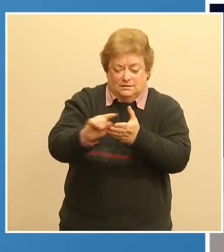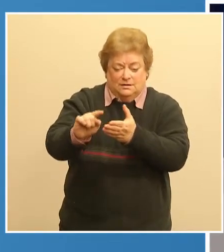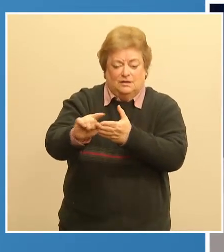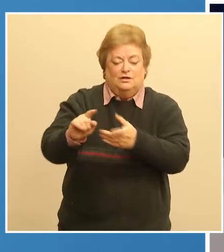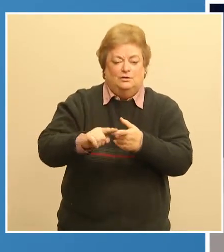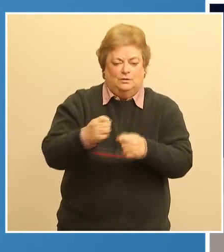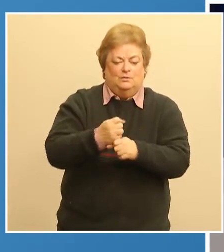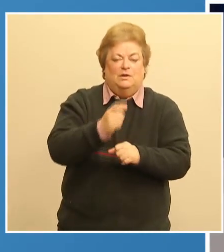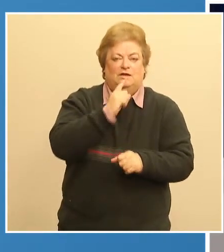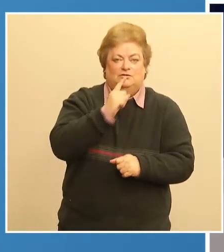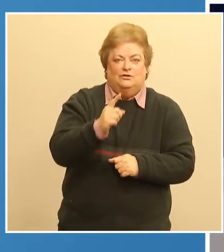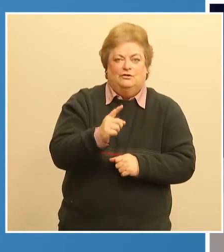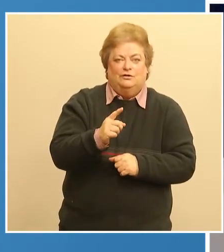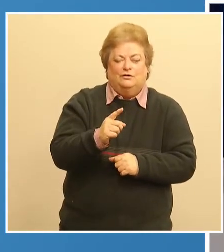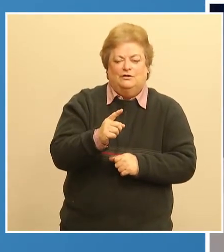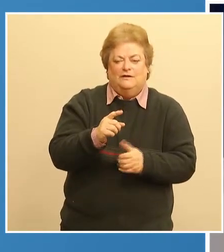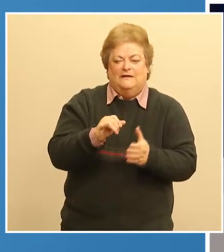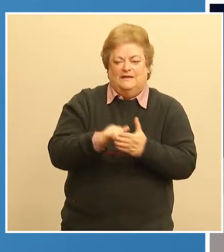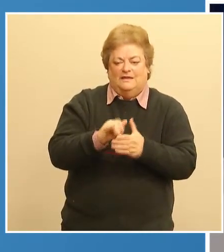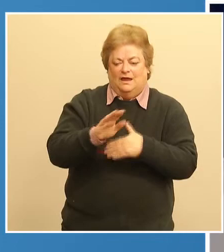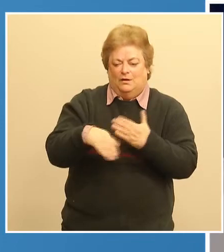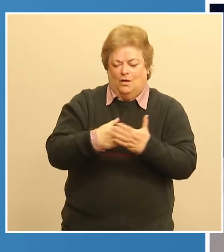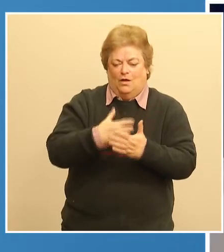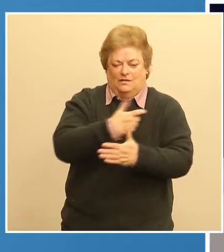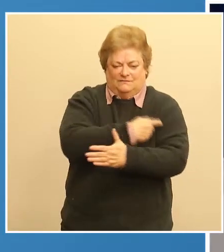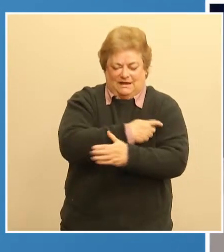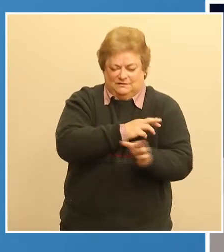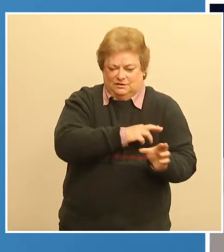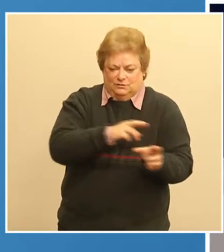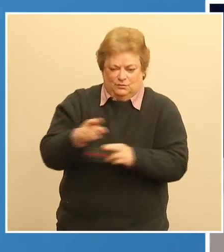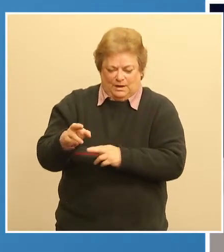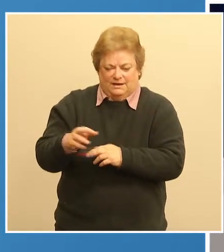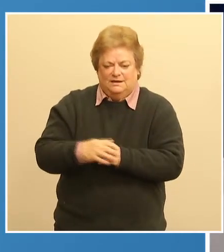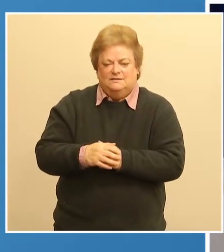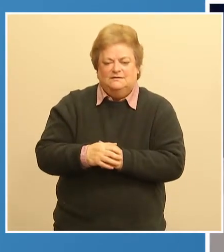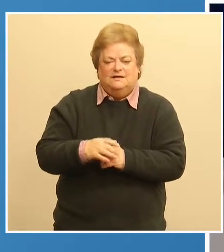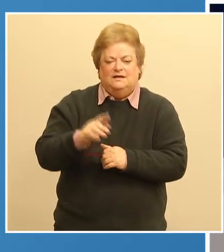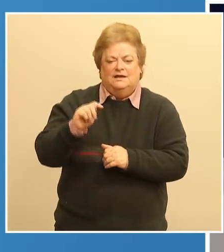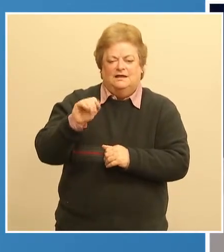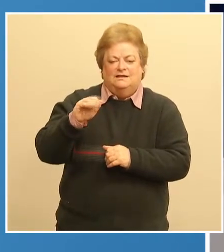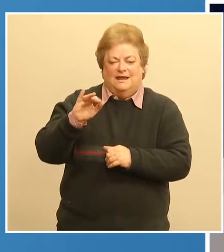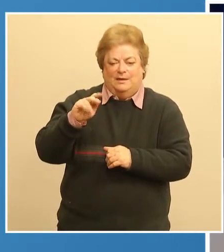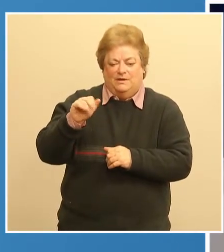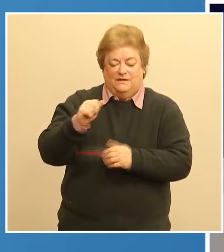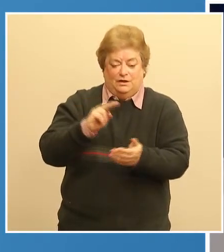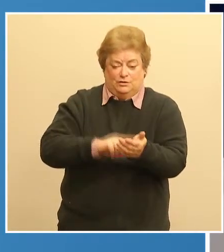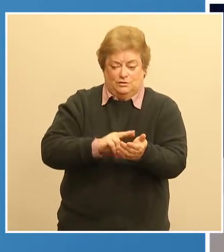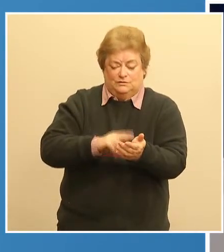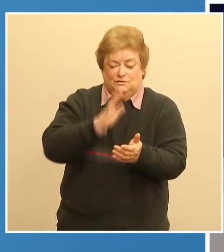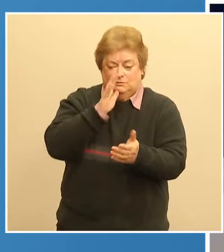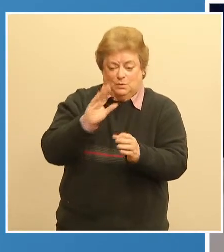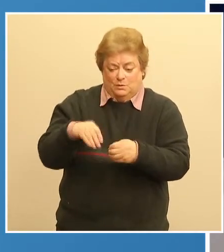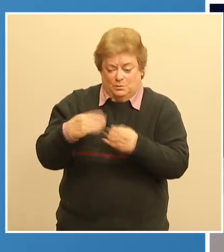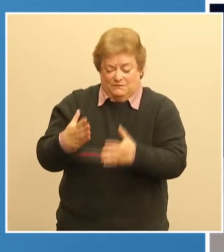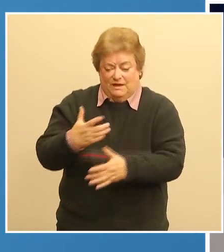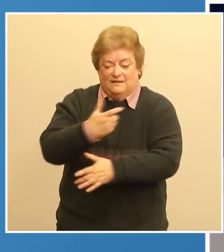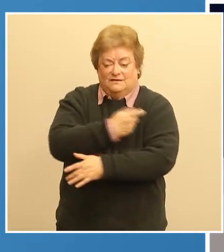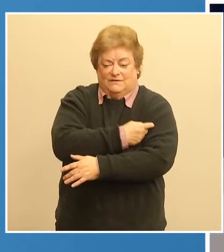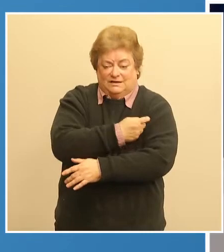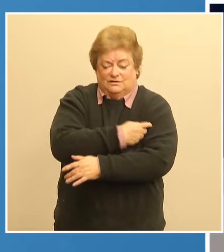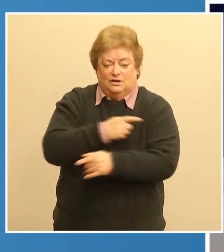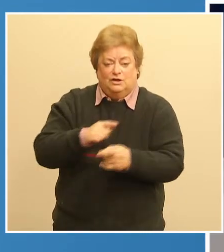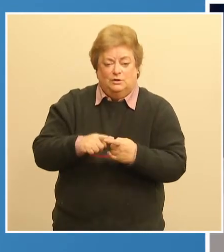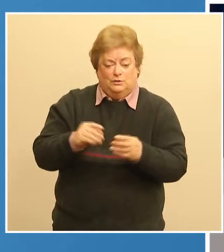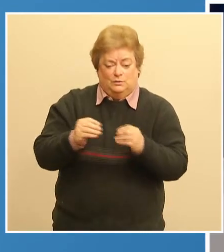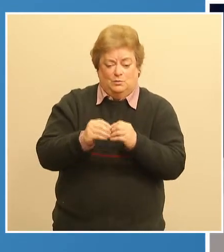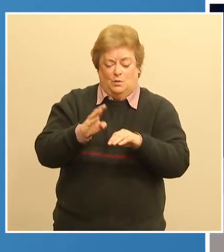ensure that there are vaccinations readily available. Tabitha nurses will be providing vaccinations to more